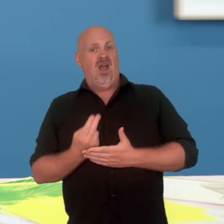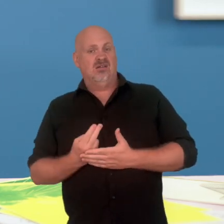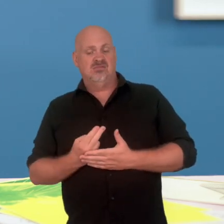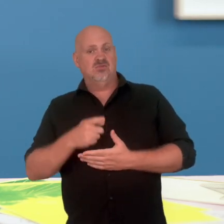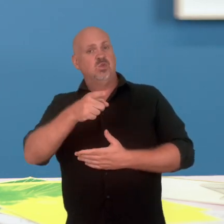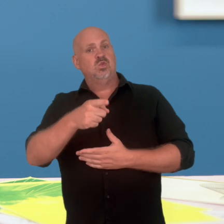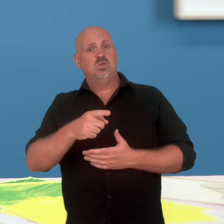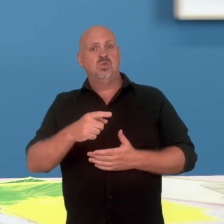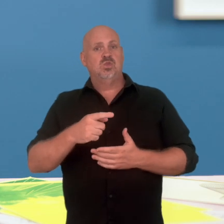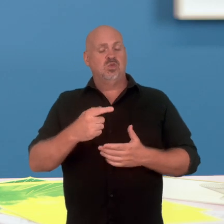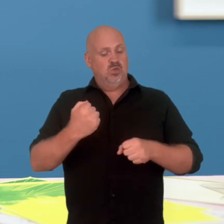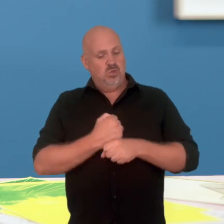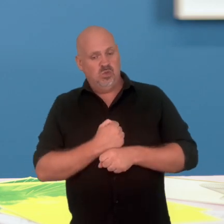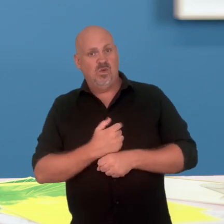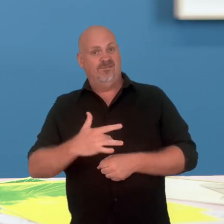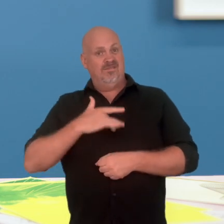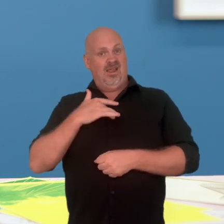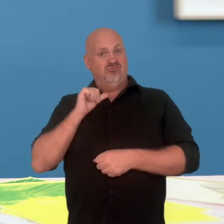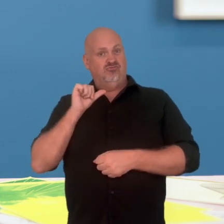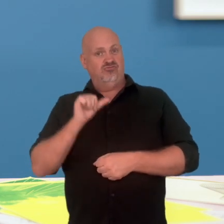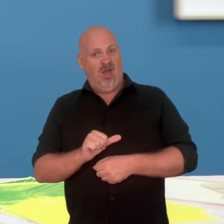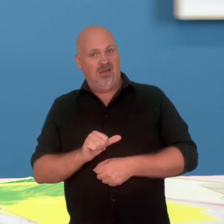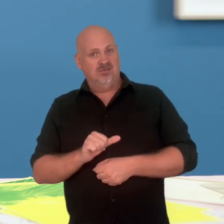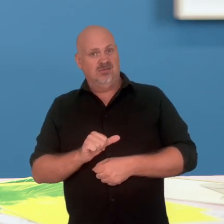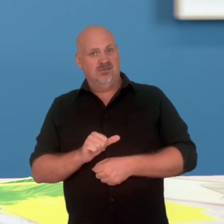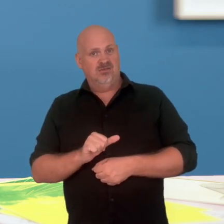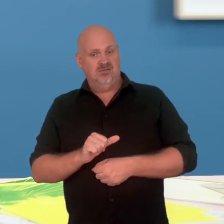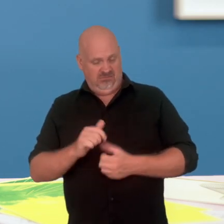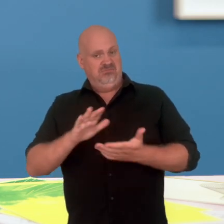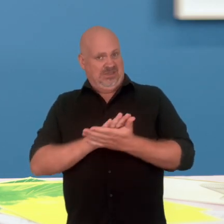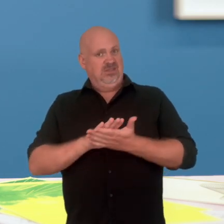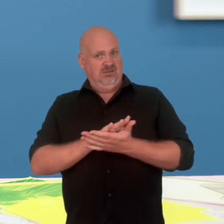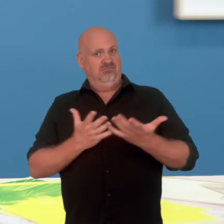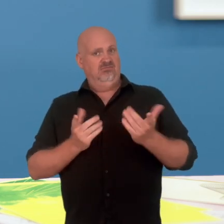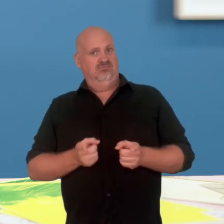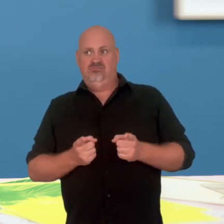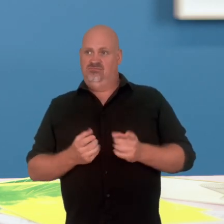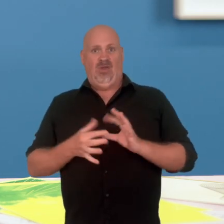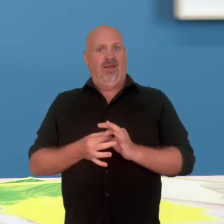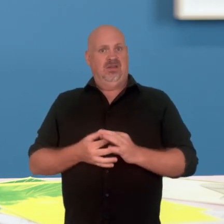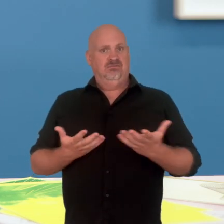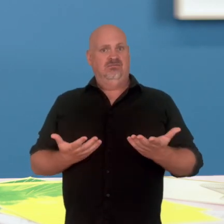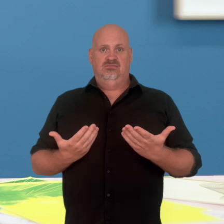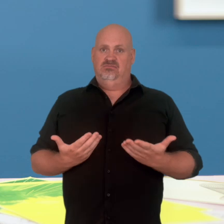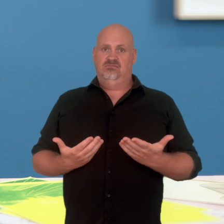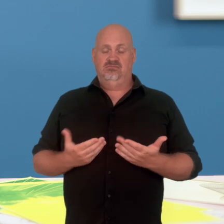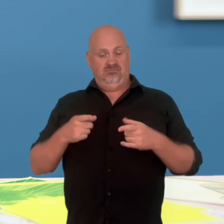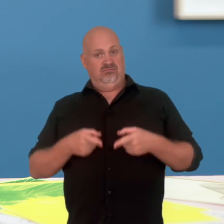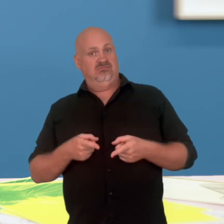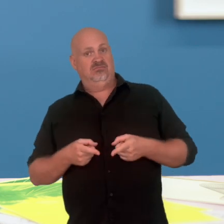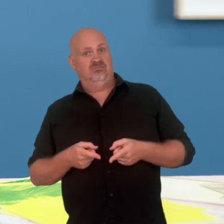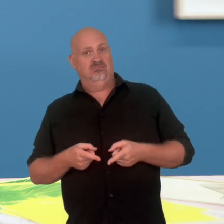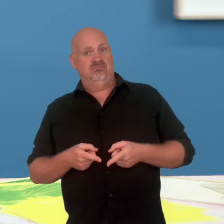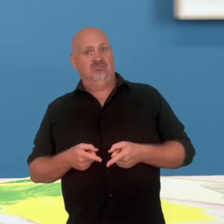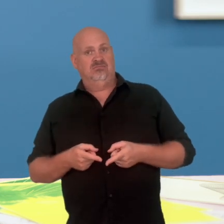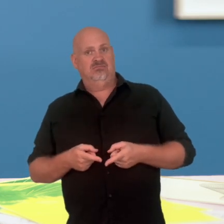if it feels right to you, then that makes it contemporary. And in this case, I think